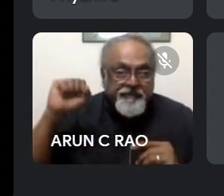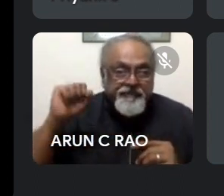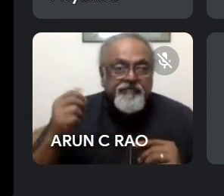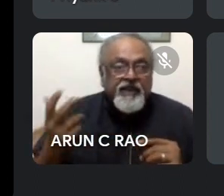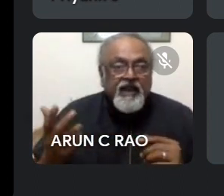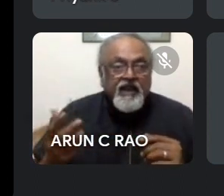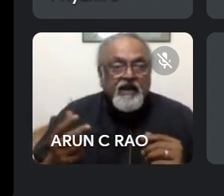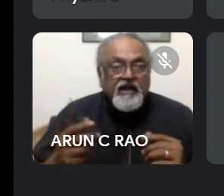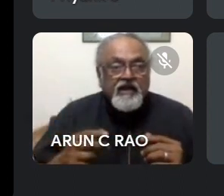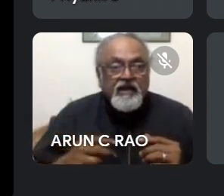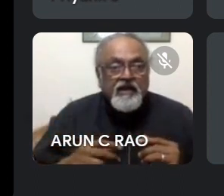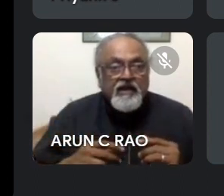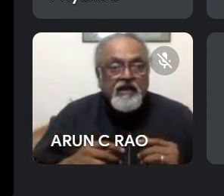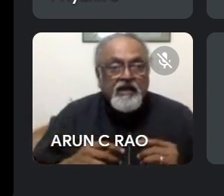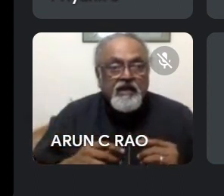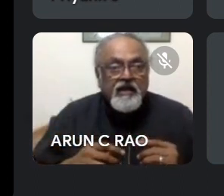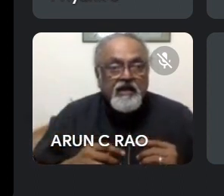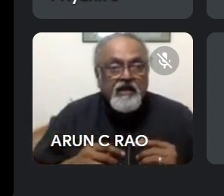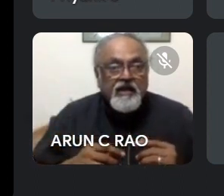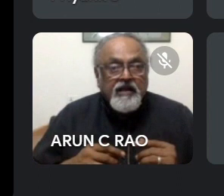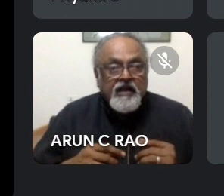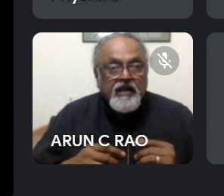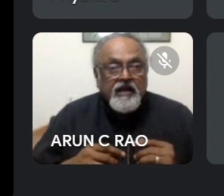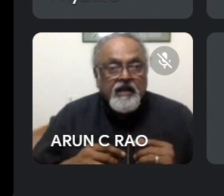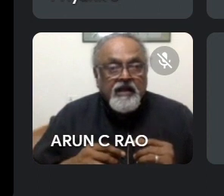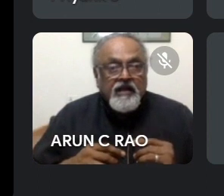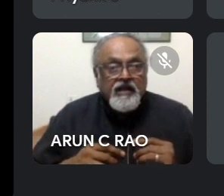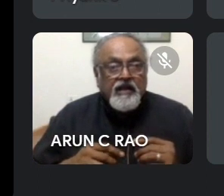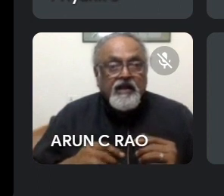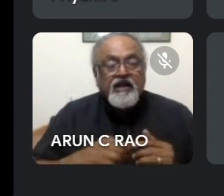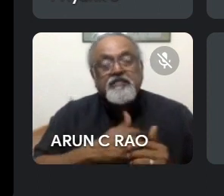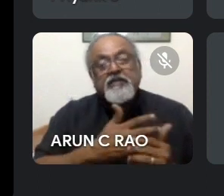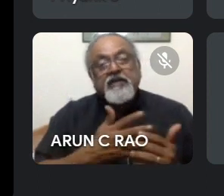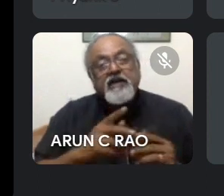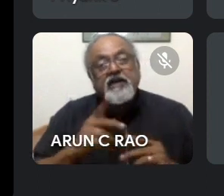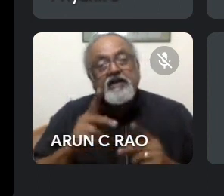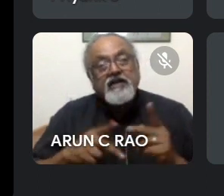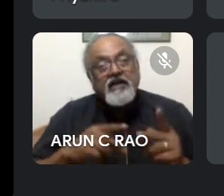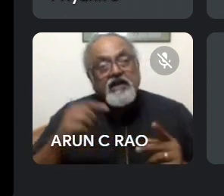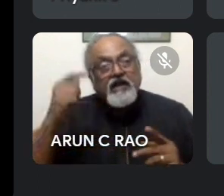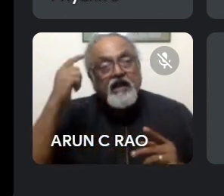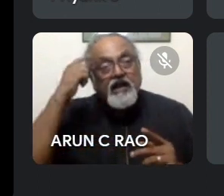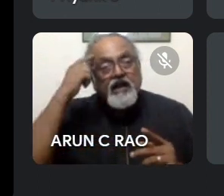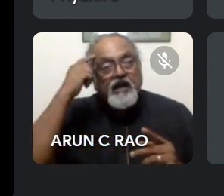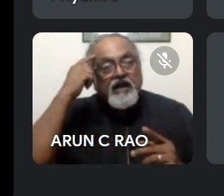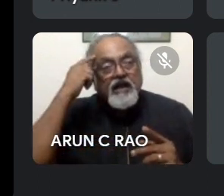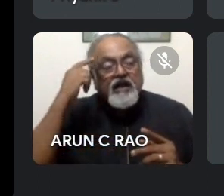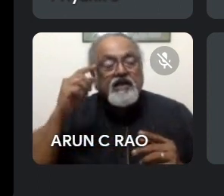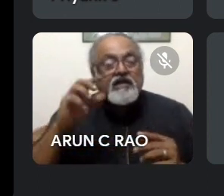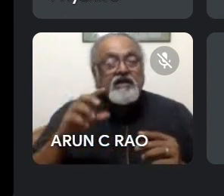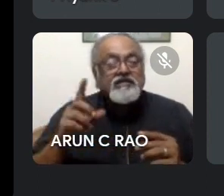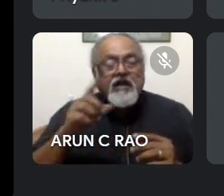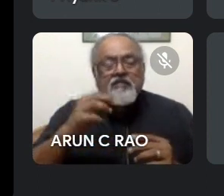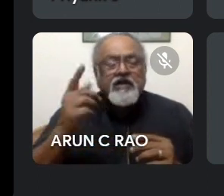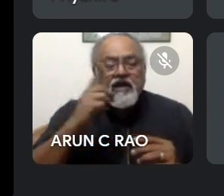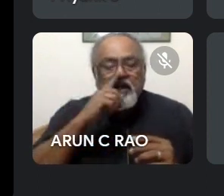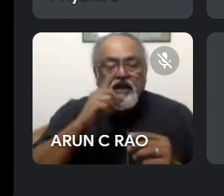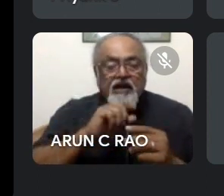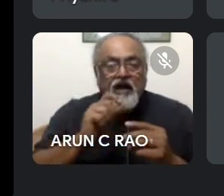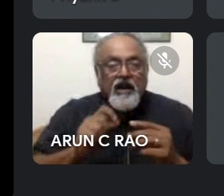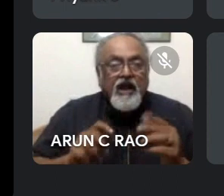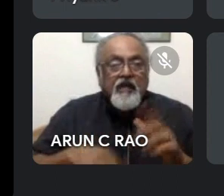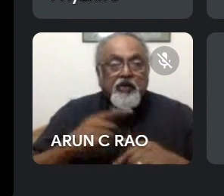incorporated a very problematic understanding of her body, desire, and thing. It's mind-blowing to that person. Same way when I finally